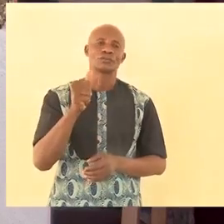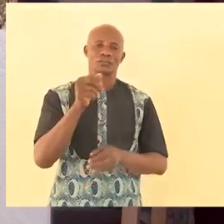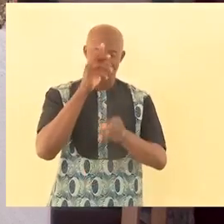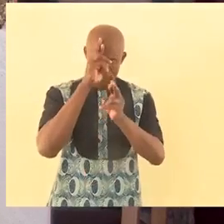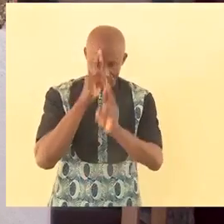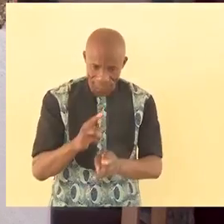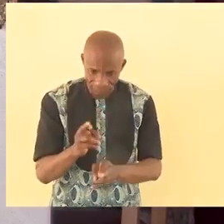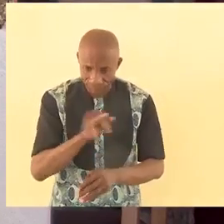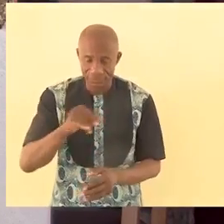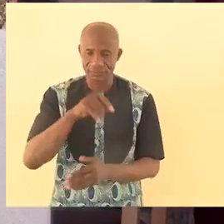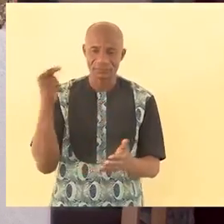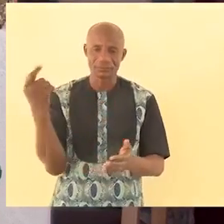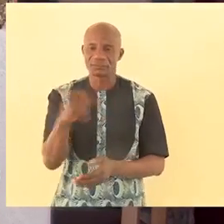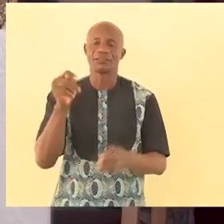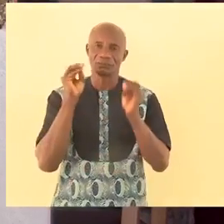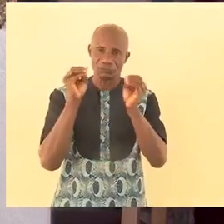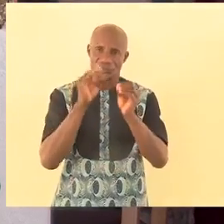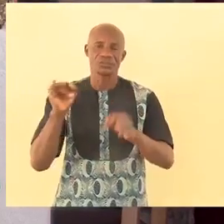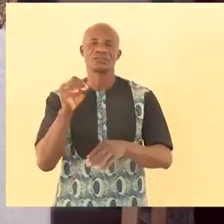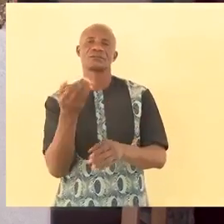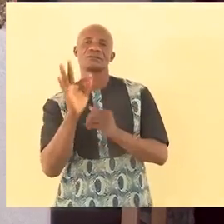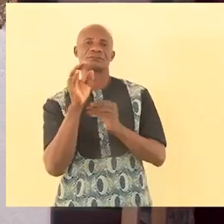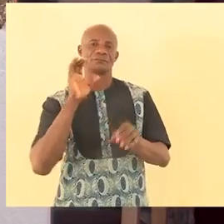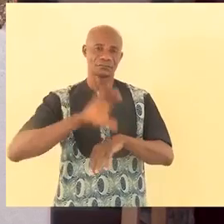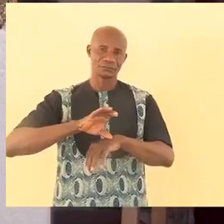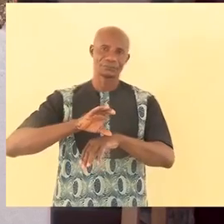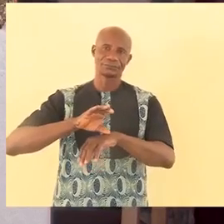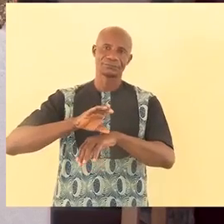disregarding the teachings of the church with regards to conception.